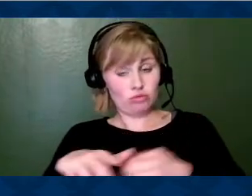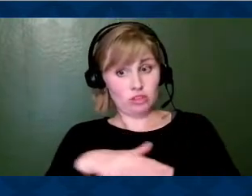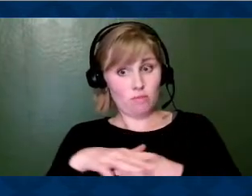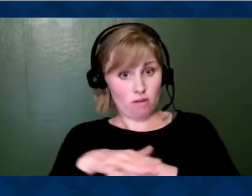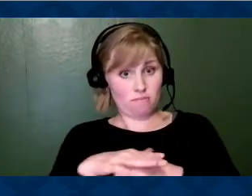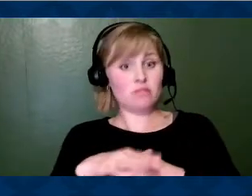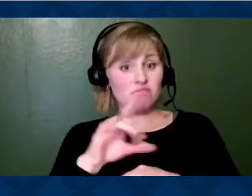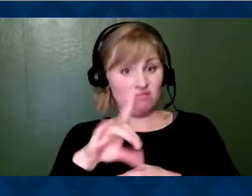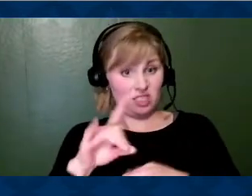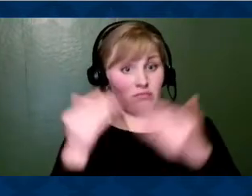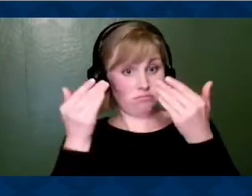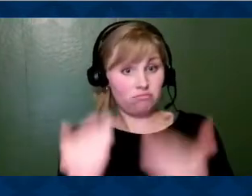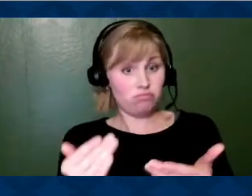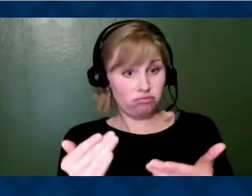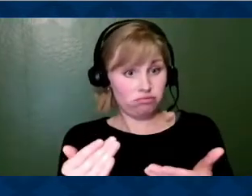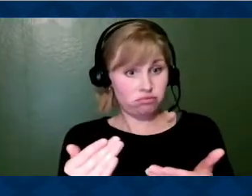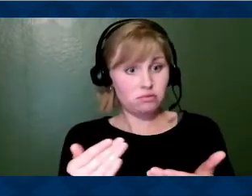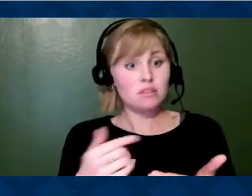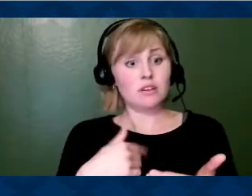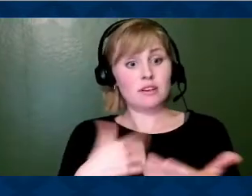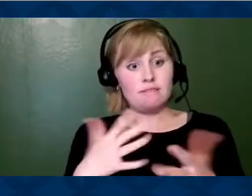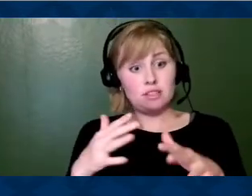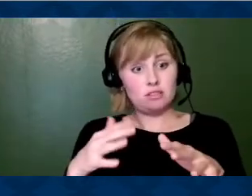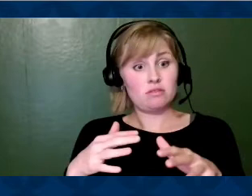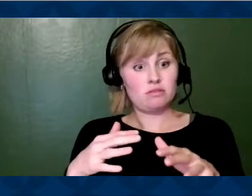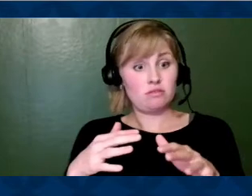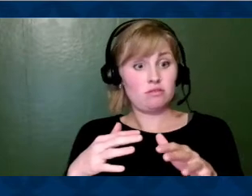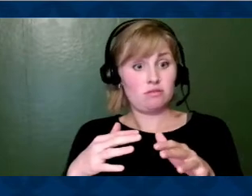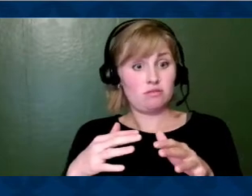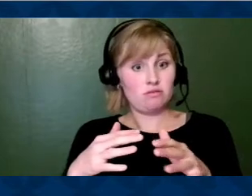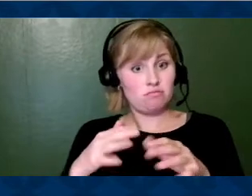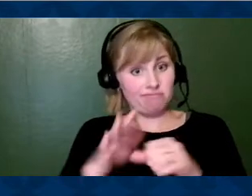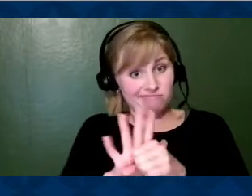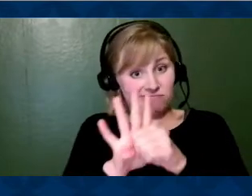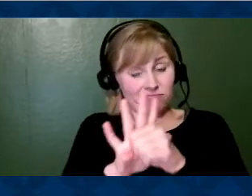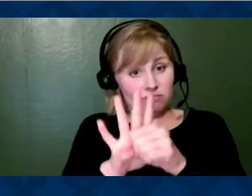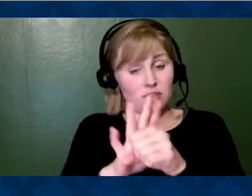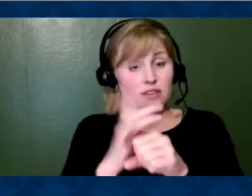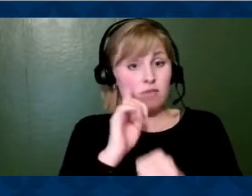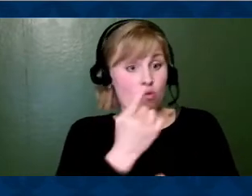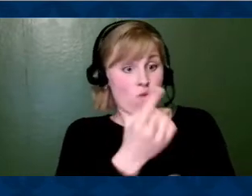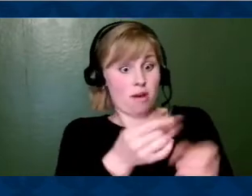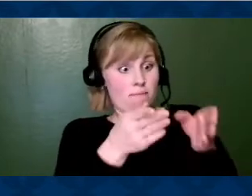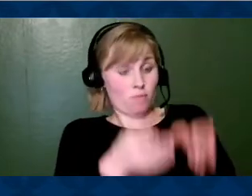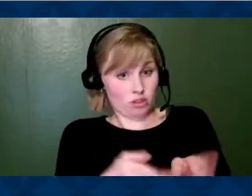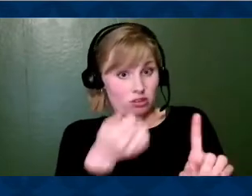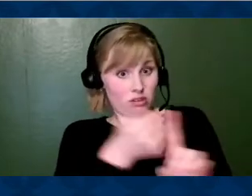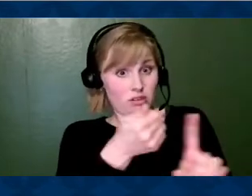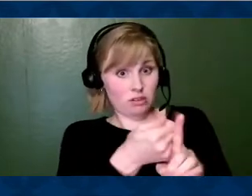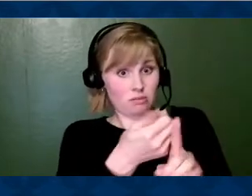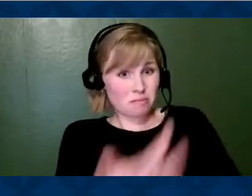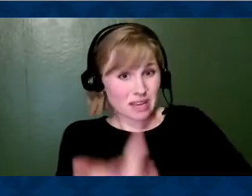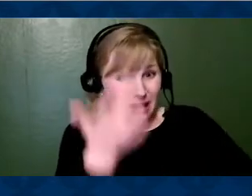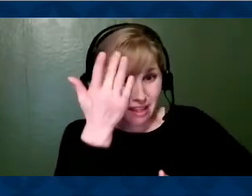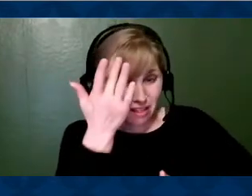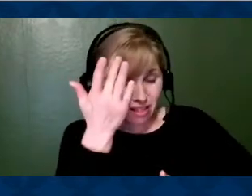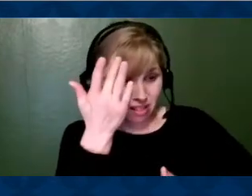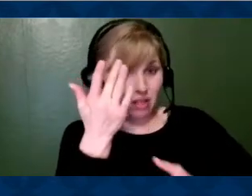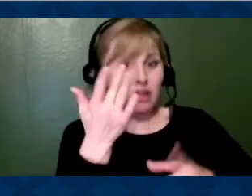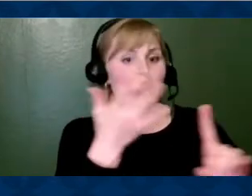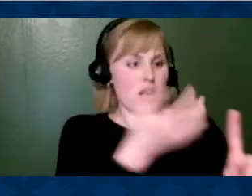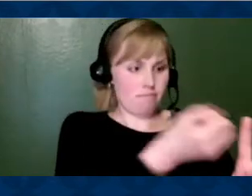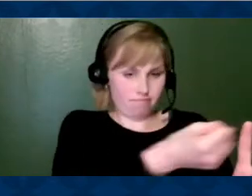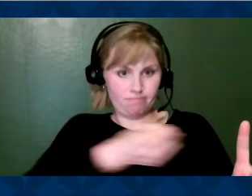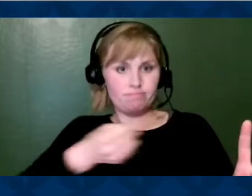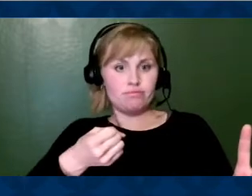only early compassionate or medical releases from the federal prison system for someone who was very ill and who in fact subsequently passed away, but he did